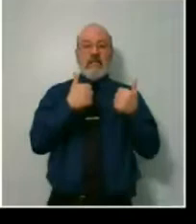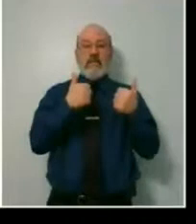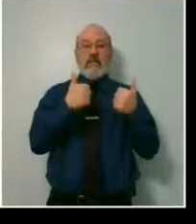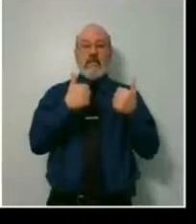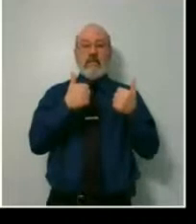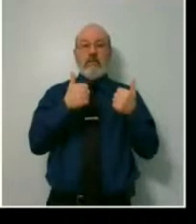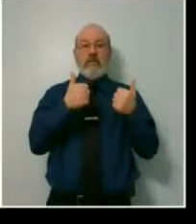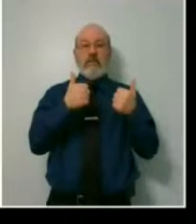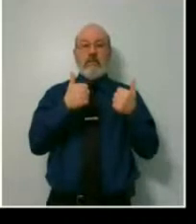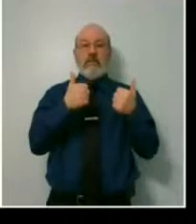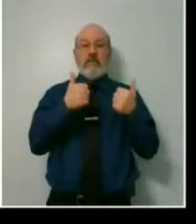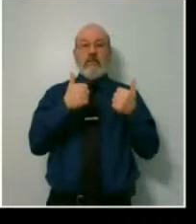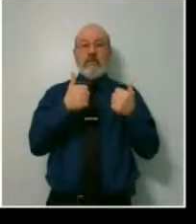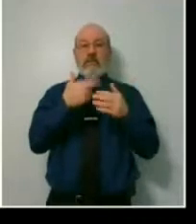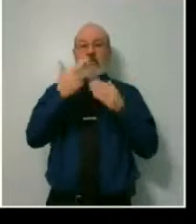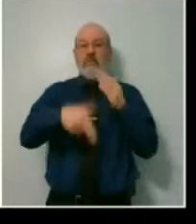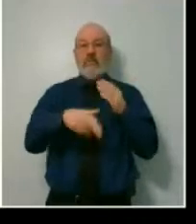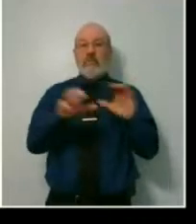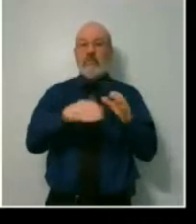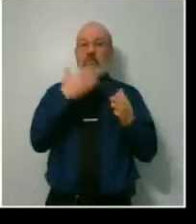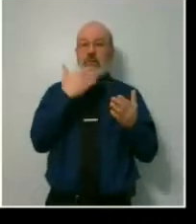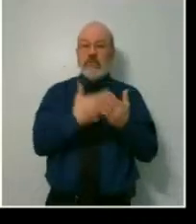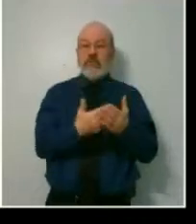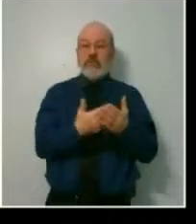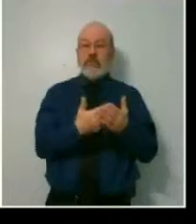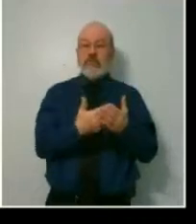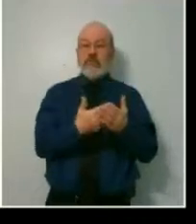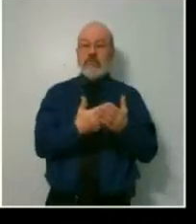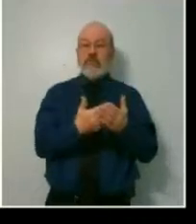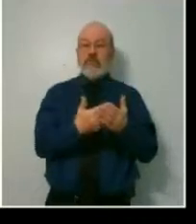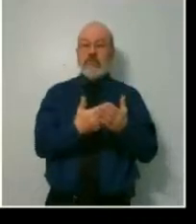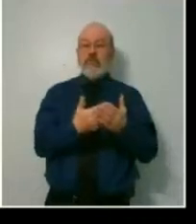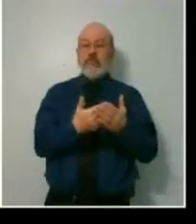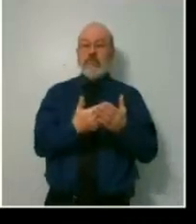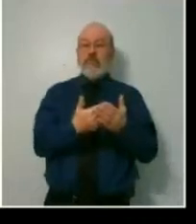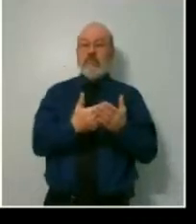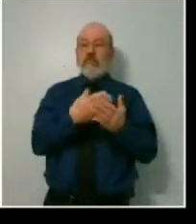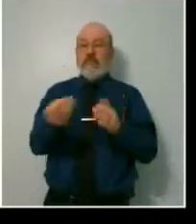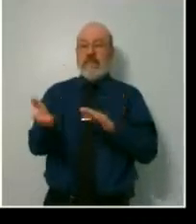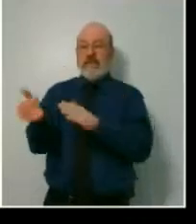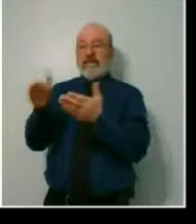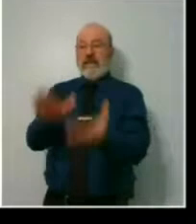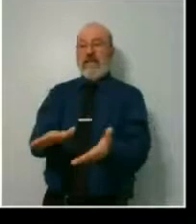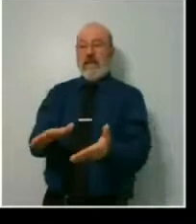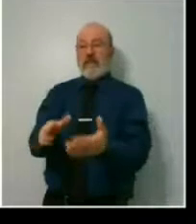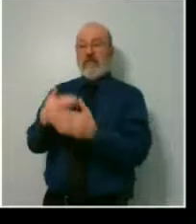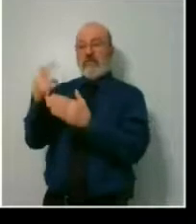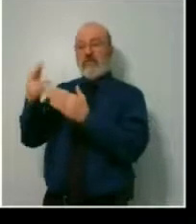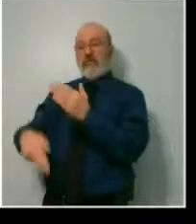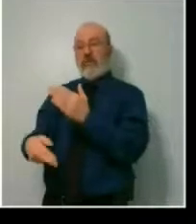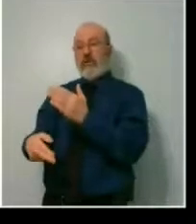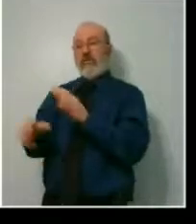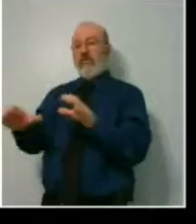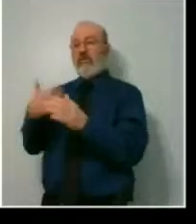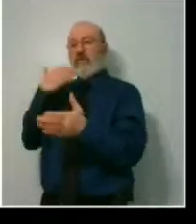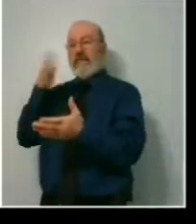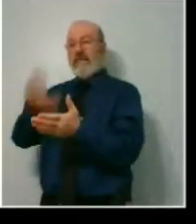is a consequence of doing good, and death, the consequence of doing